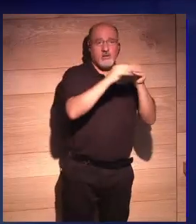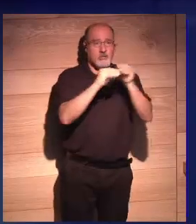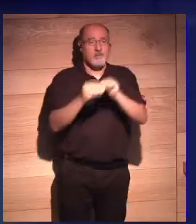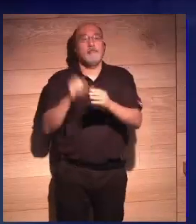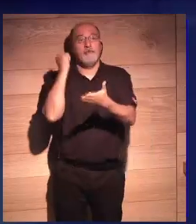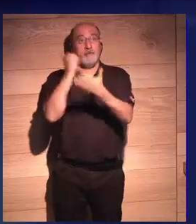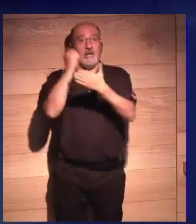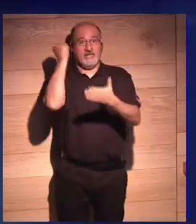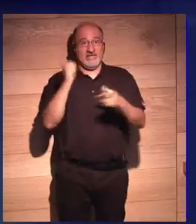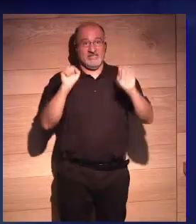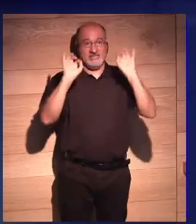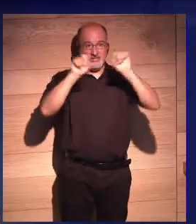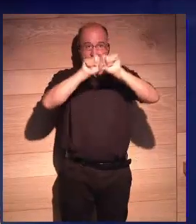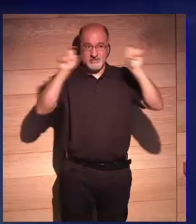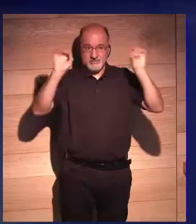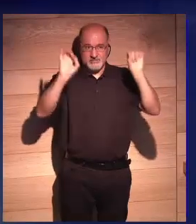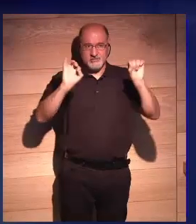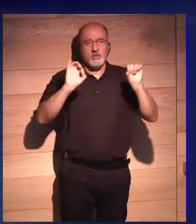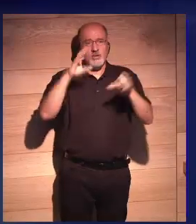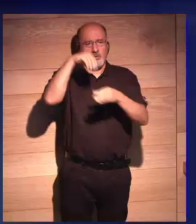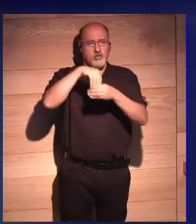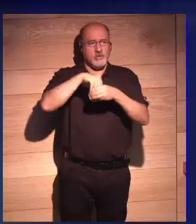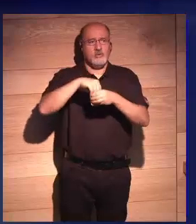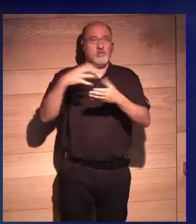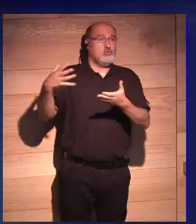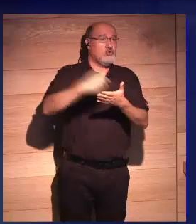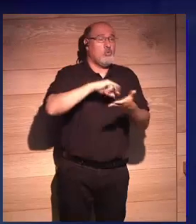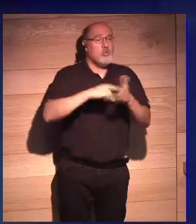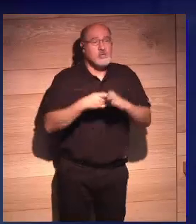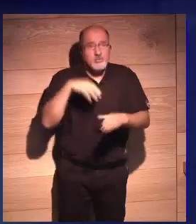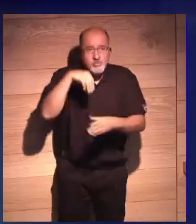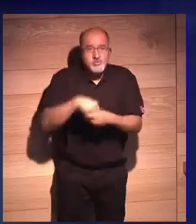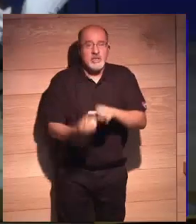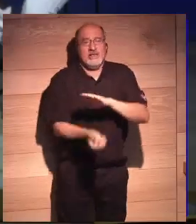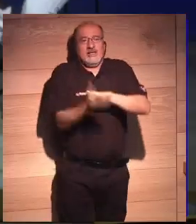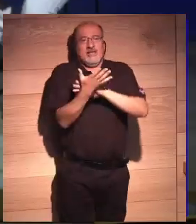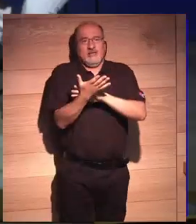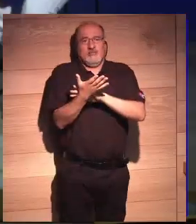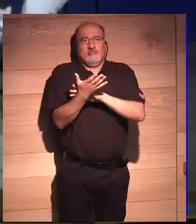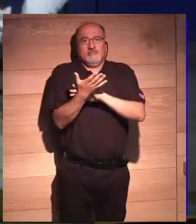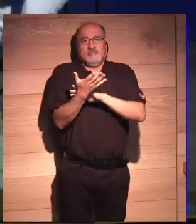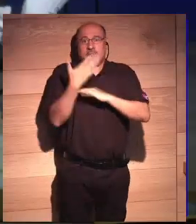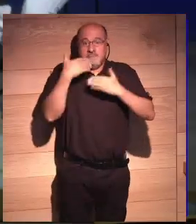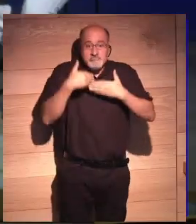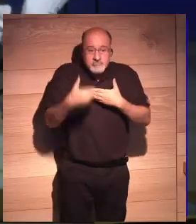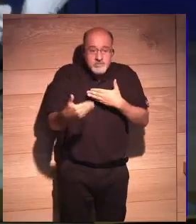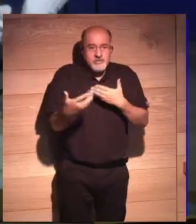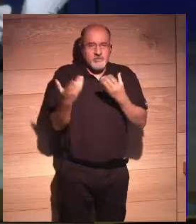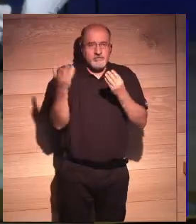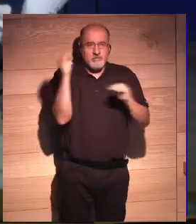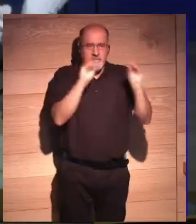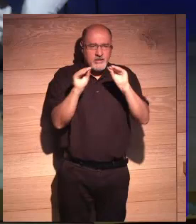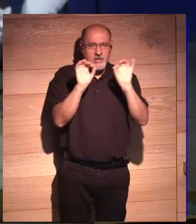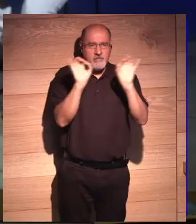a constraint, and depending on the brands normally tend to reuse content a lot because you are creating something that if